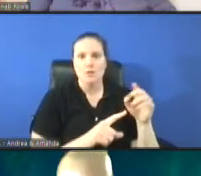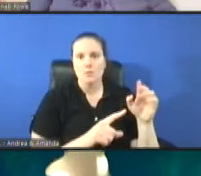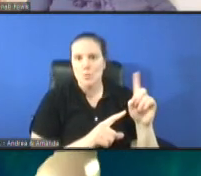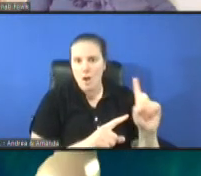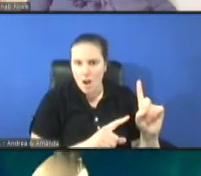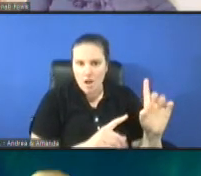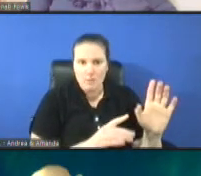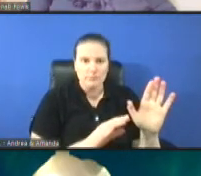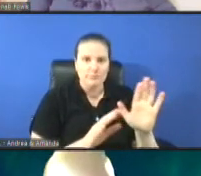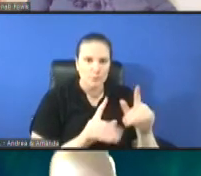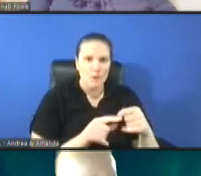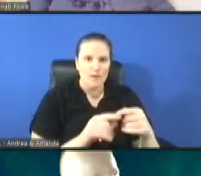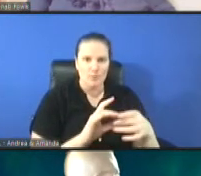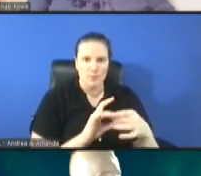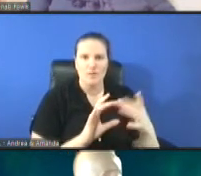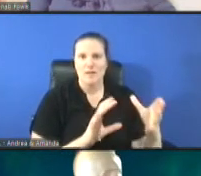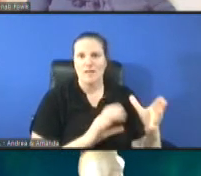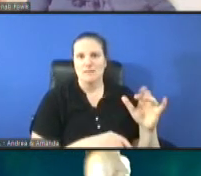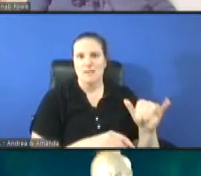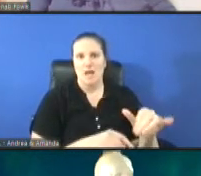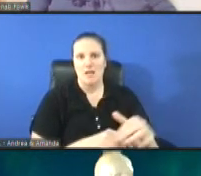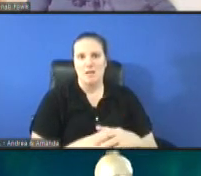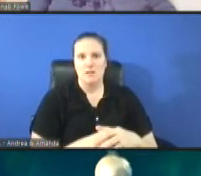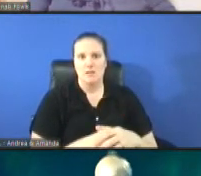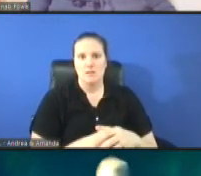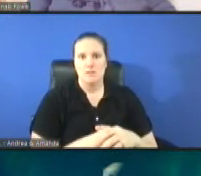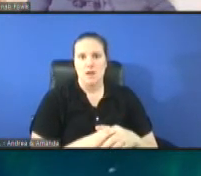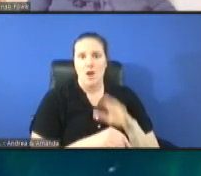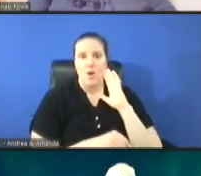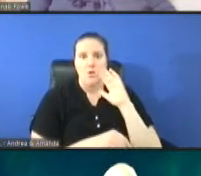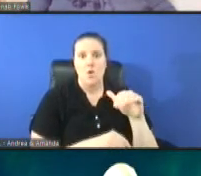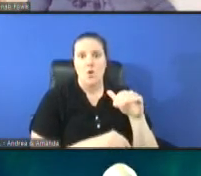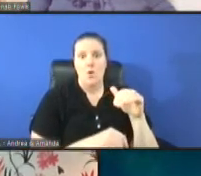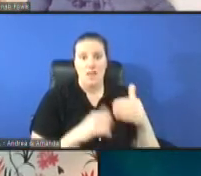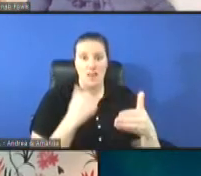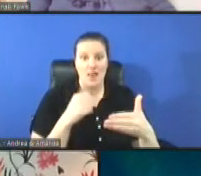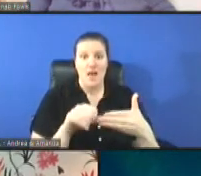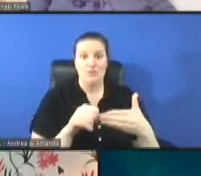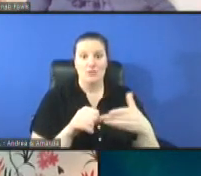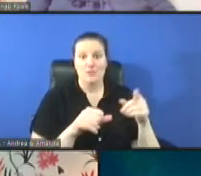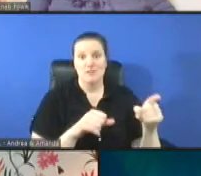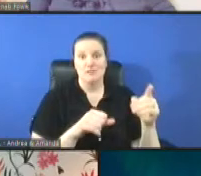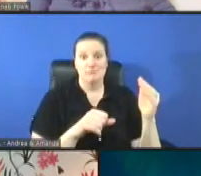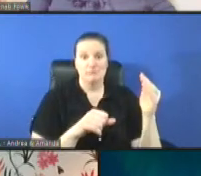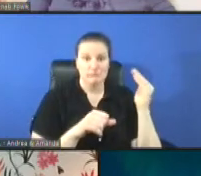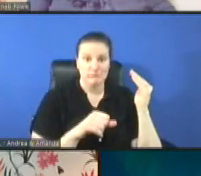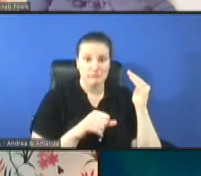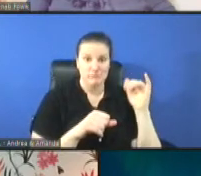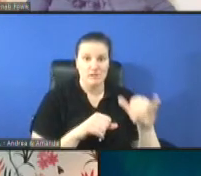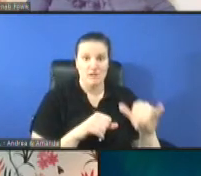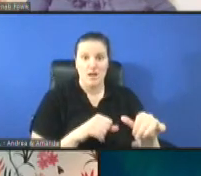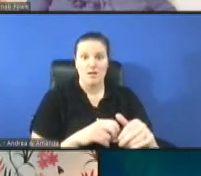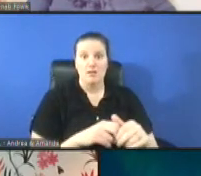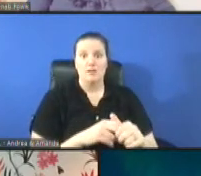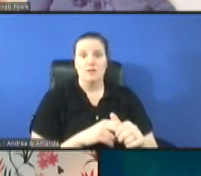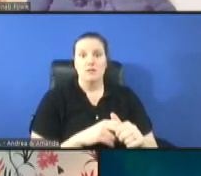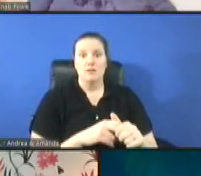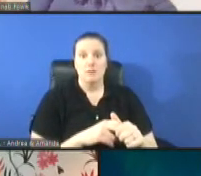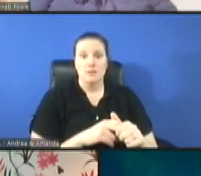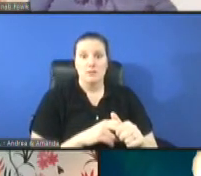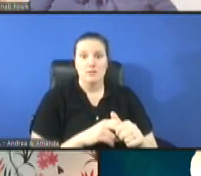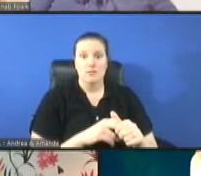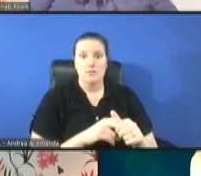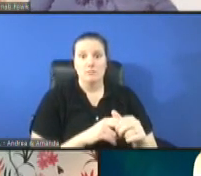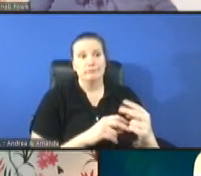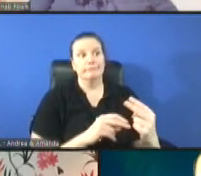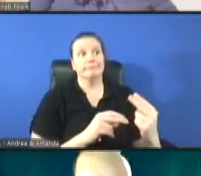it would be released. I would just note that in that letter, he acknowledged that that in retrospect